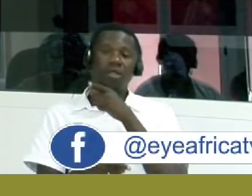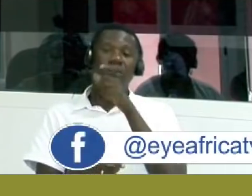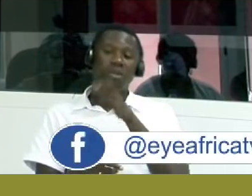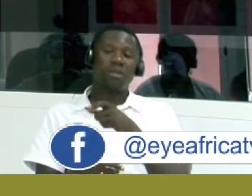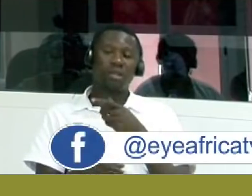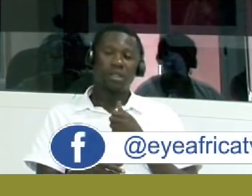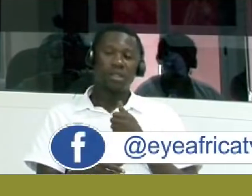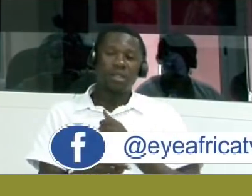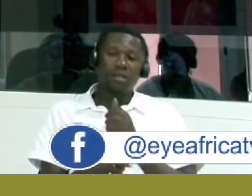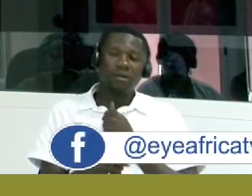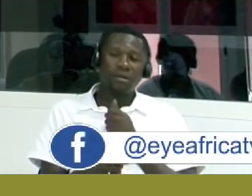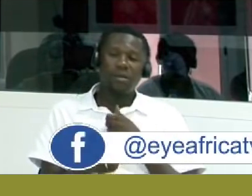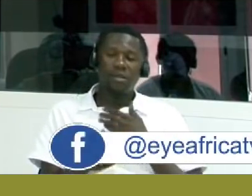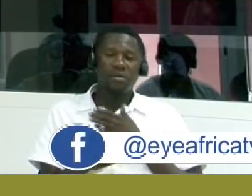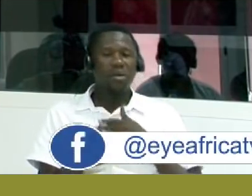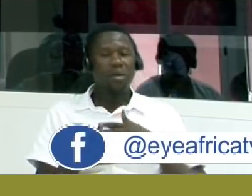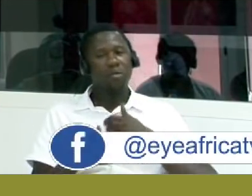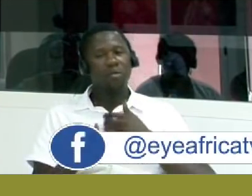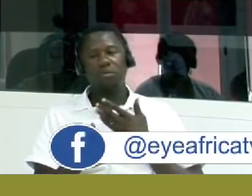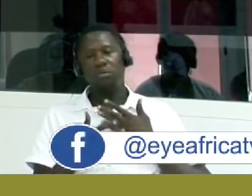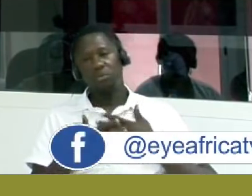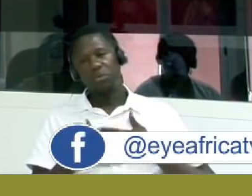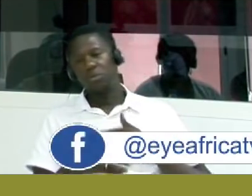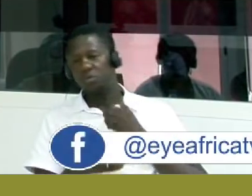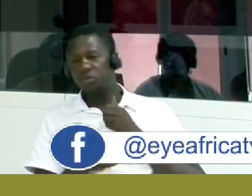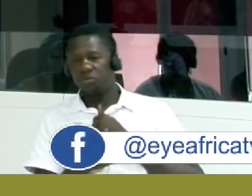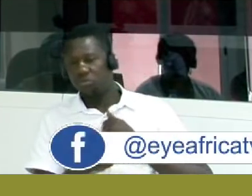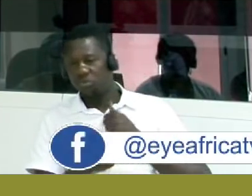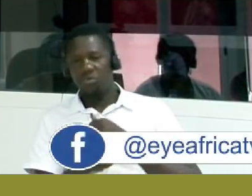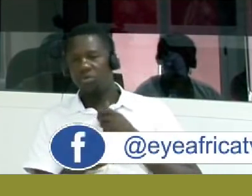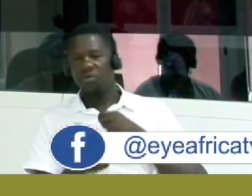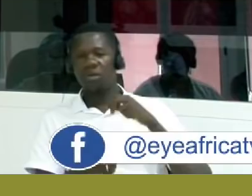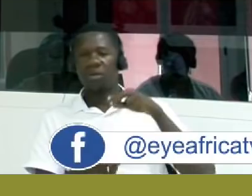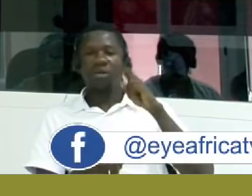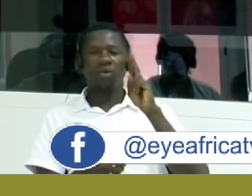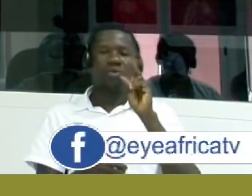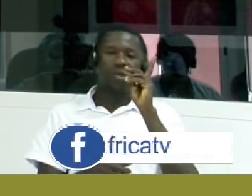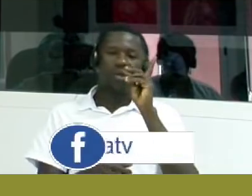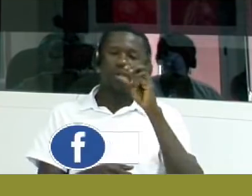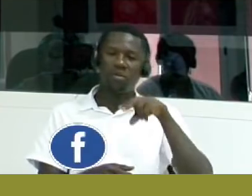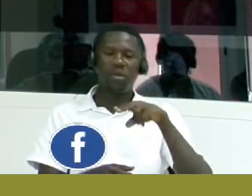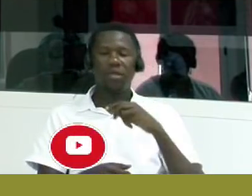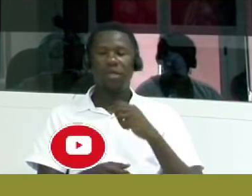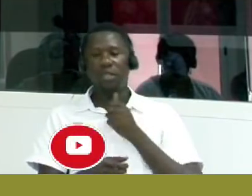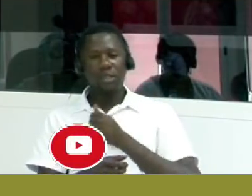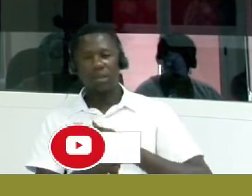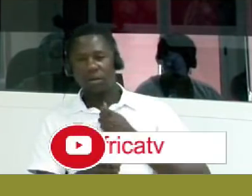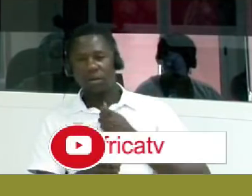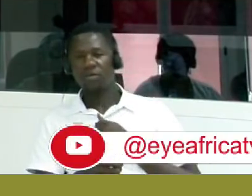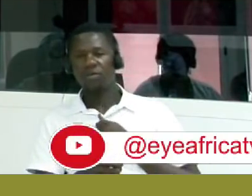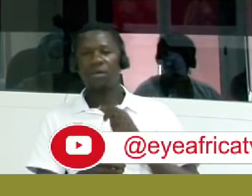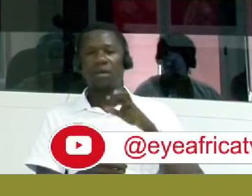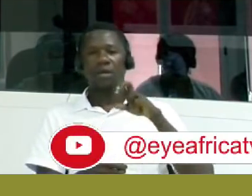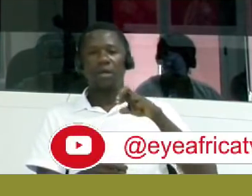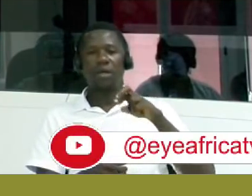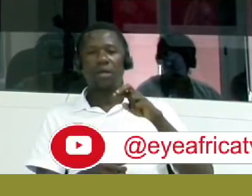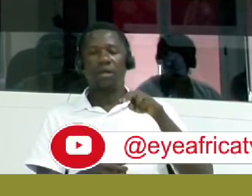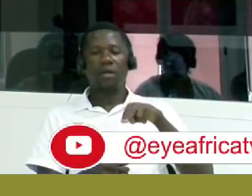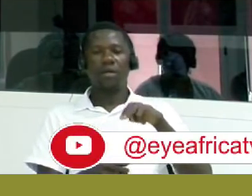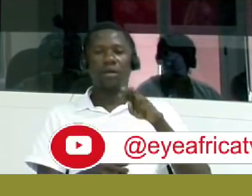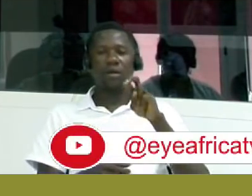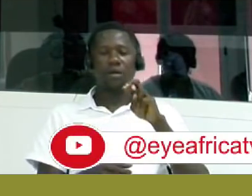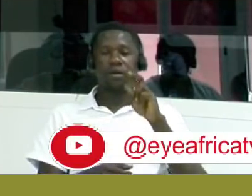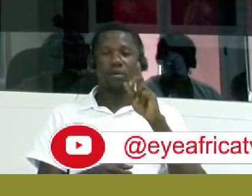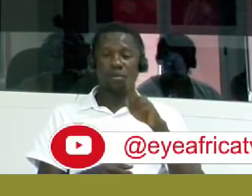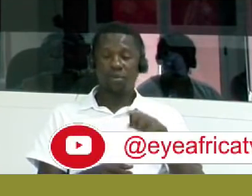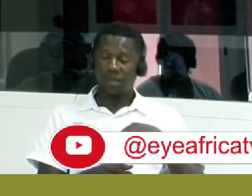UDP. He's a sympathizer of NRP. He's a sympathizer of the students. I used to hear comments. That is how you were